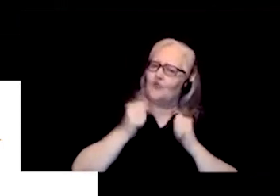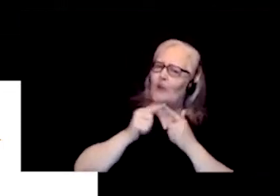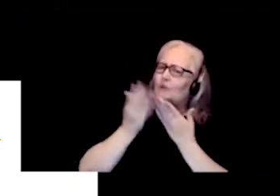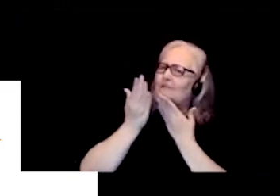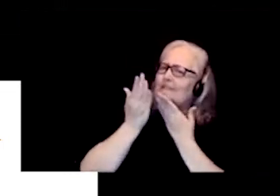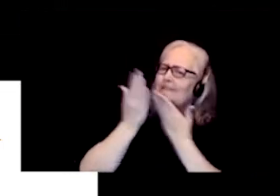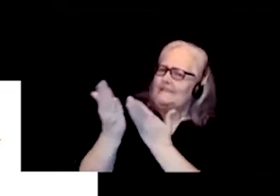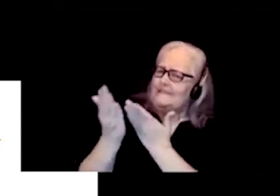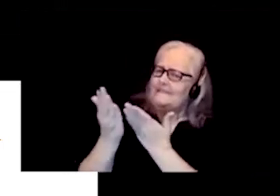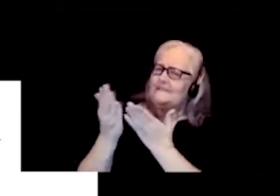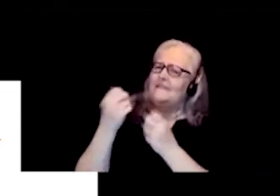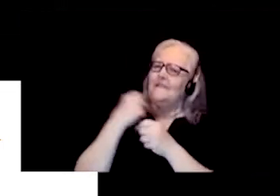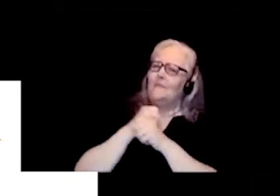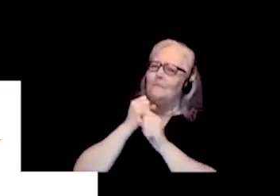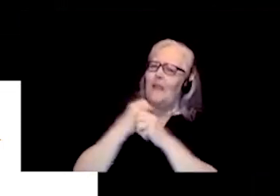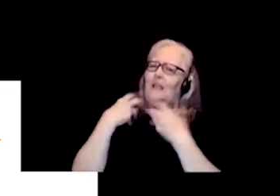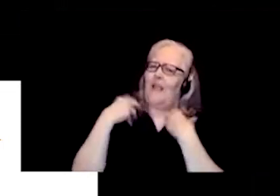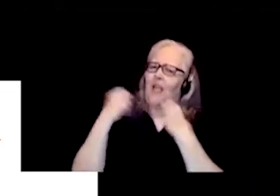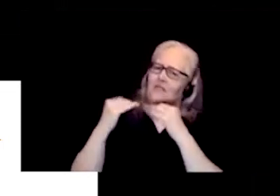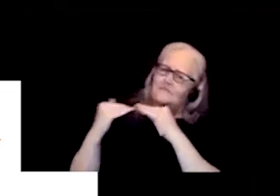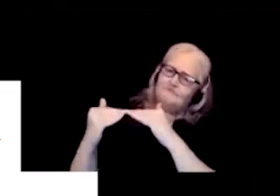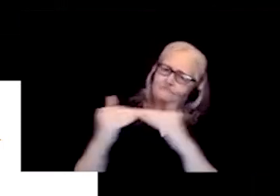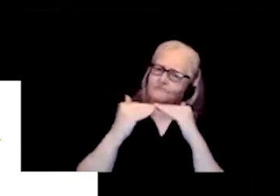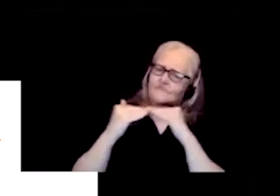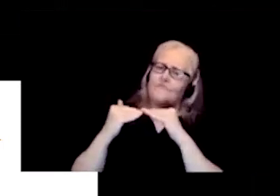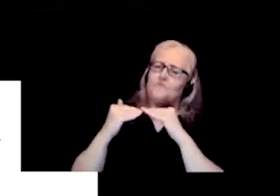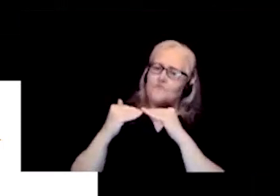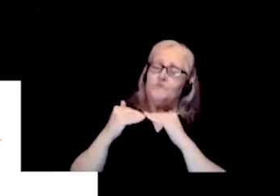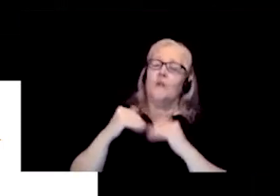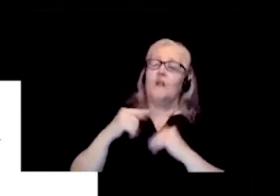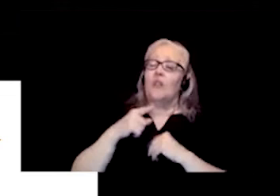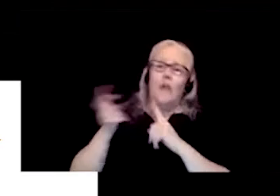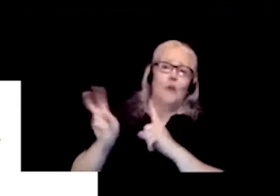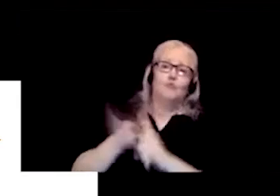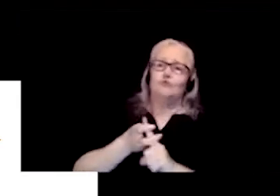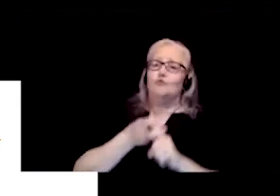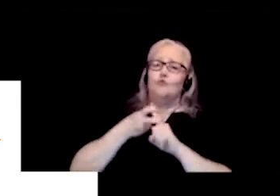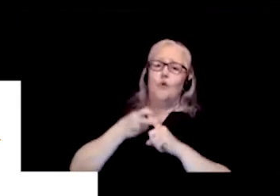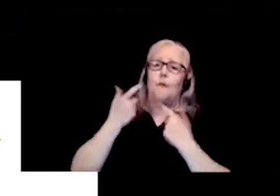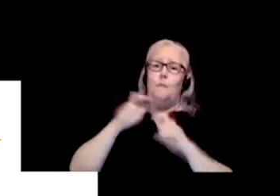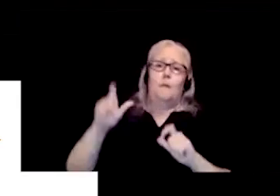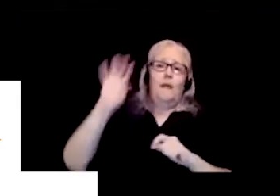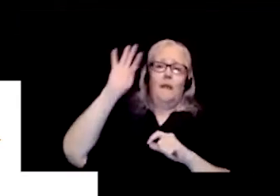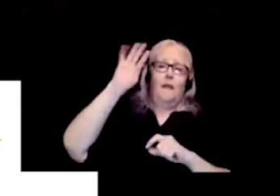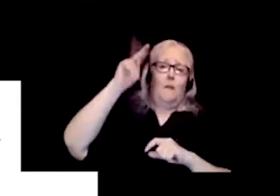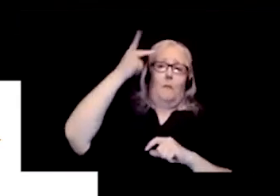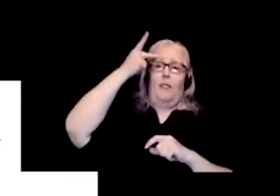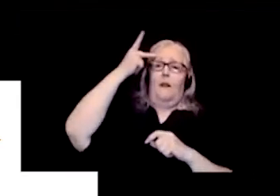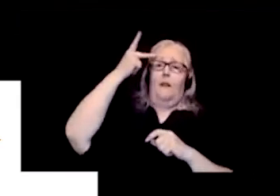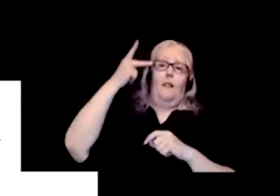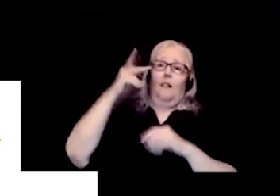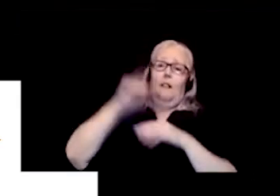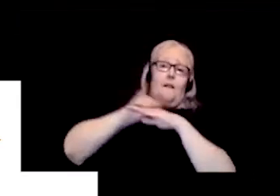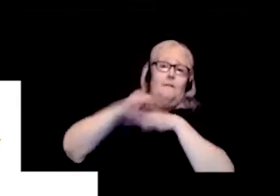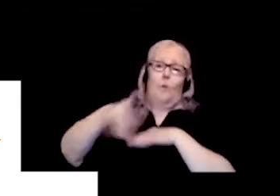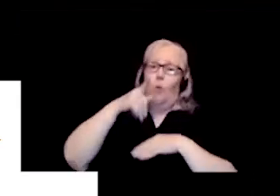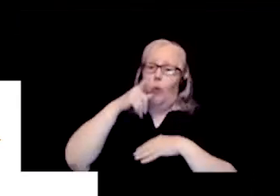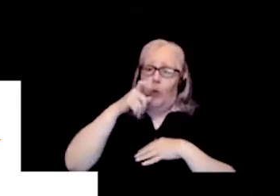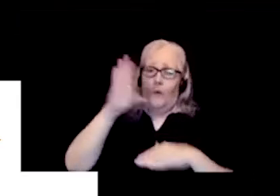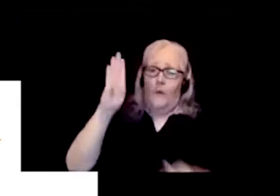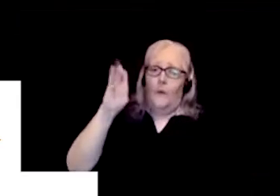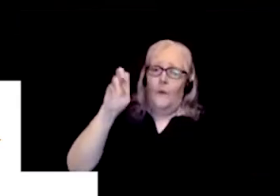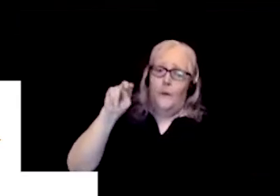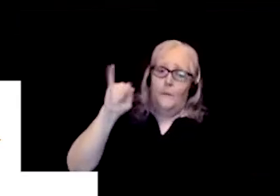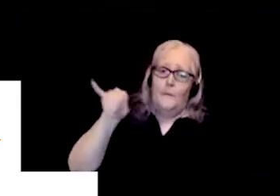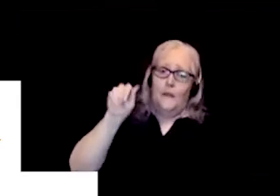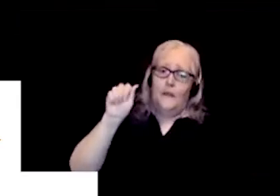equity. They recruited one of the major political influencers, Benjamin Franklin at the time, and they begged him, Benjamin, would